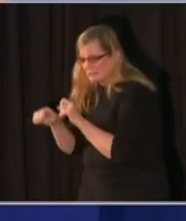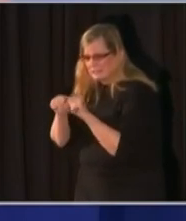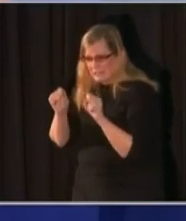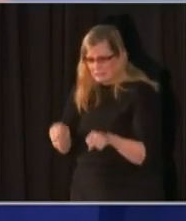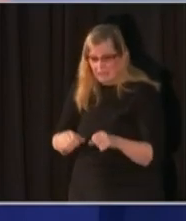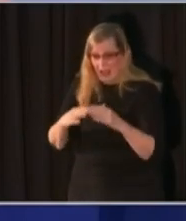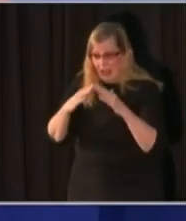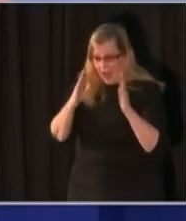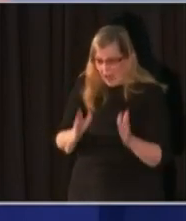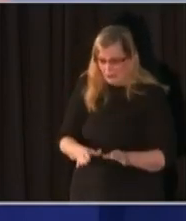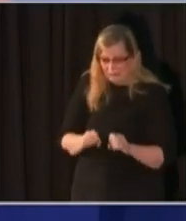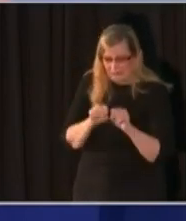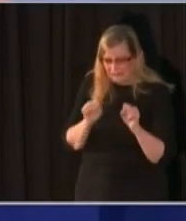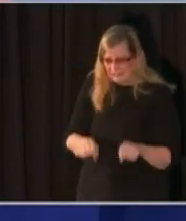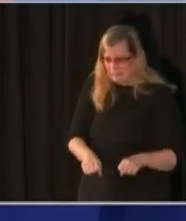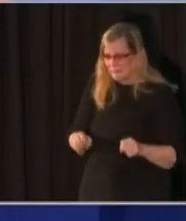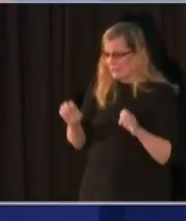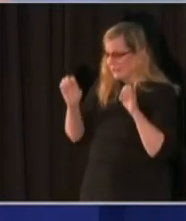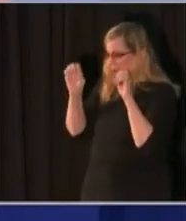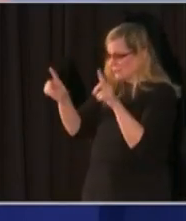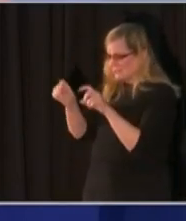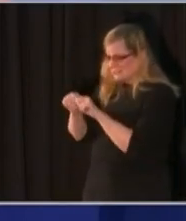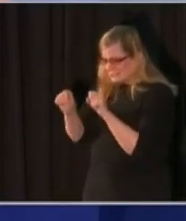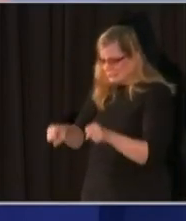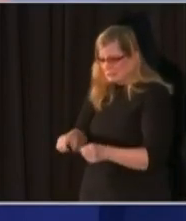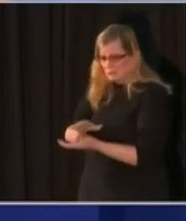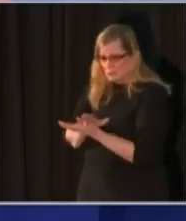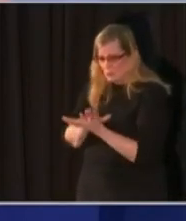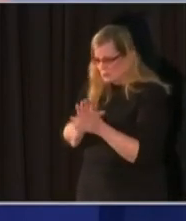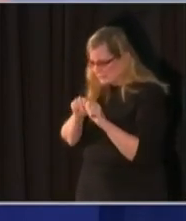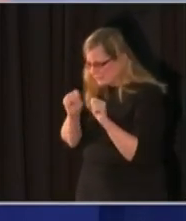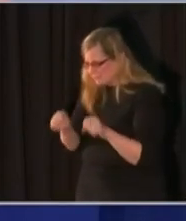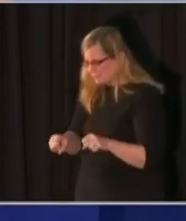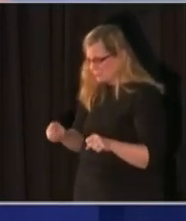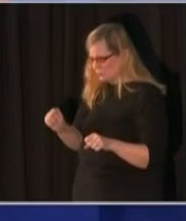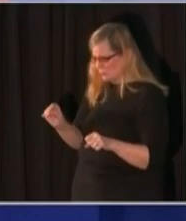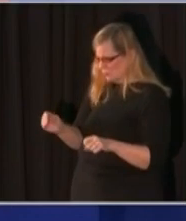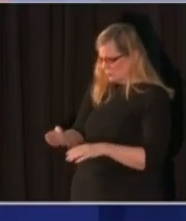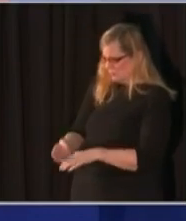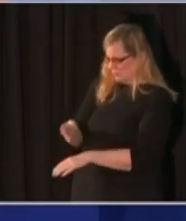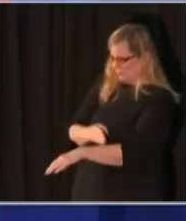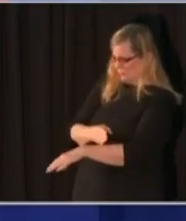systems to change the trajectory of African American health in our country.